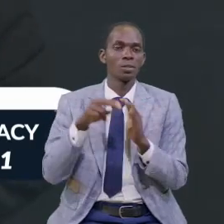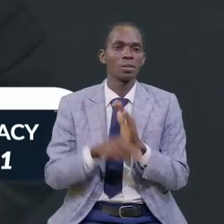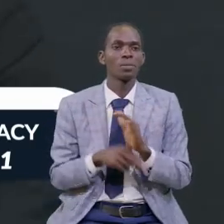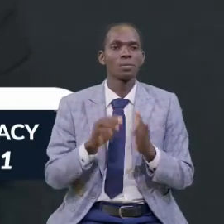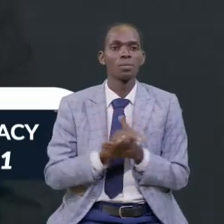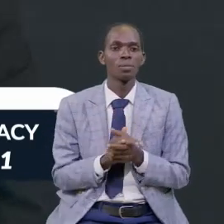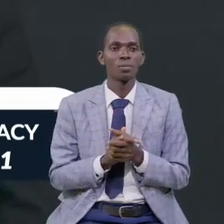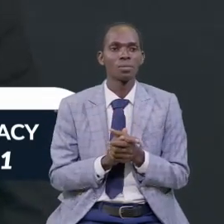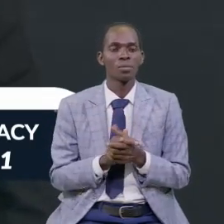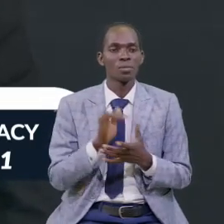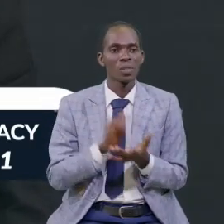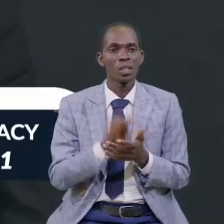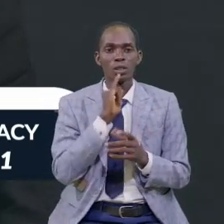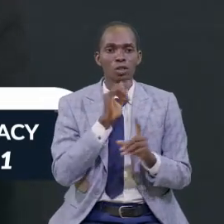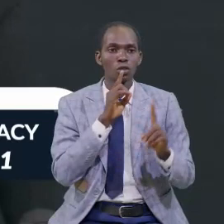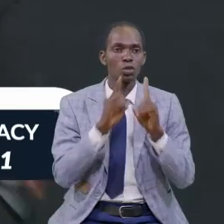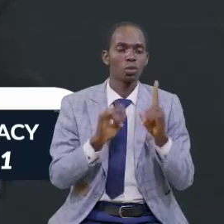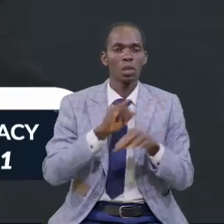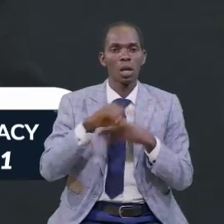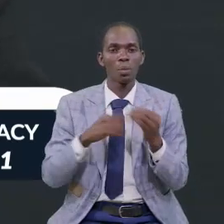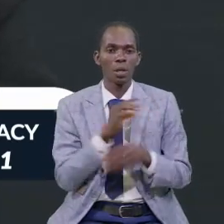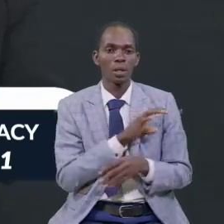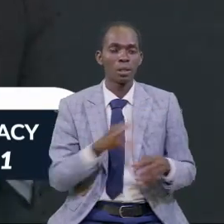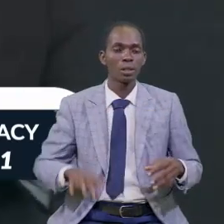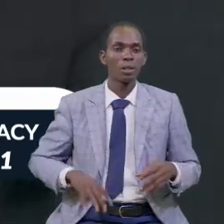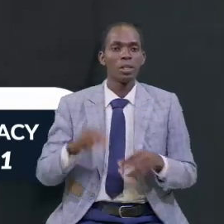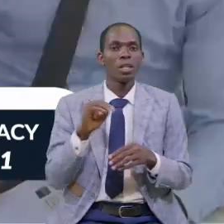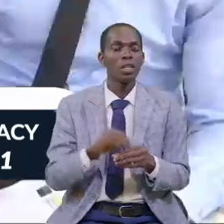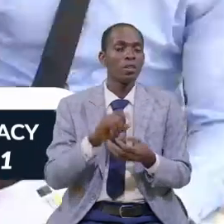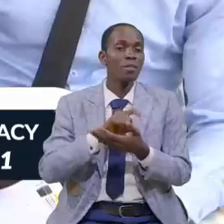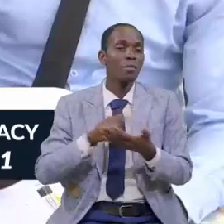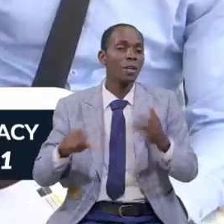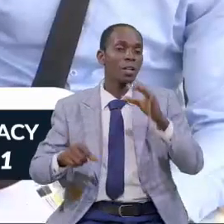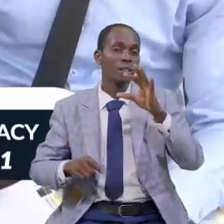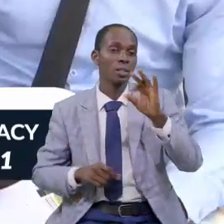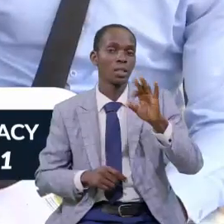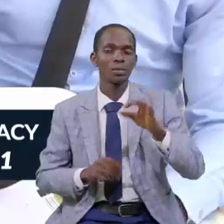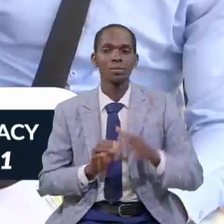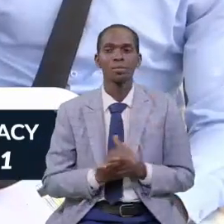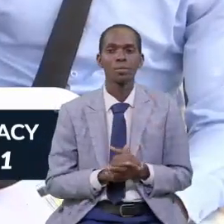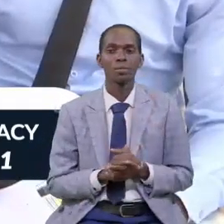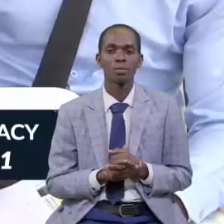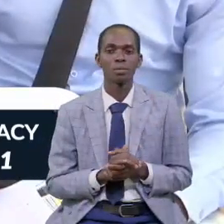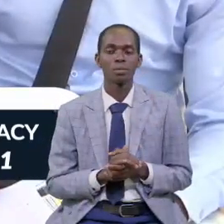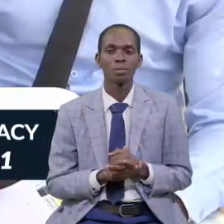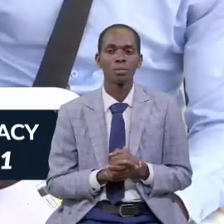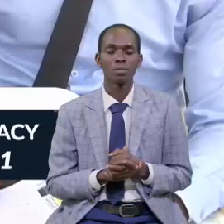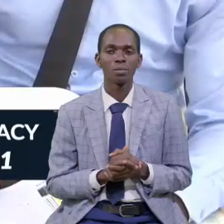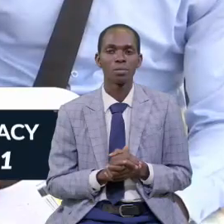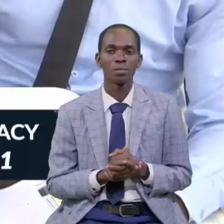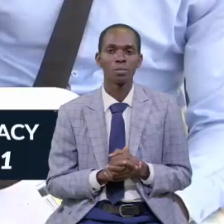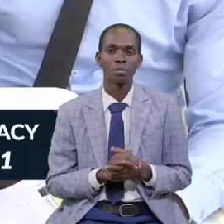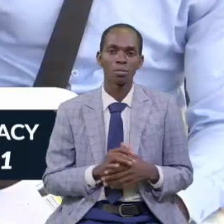about Christ. And then in verse 9, it says in verse 9, but thou hast